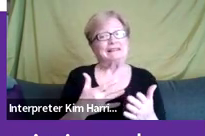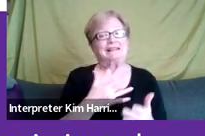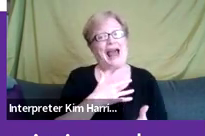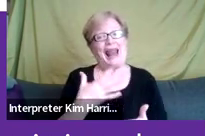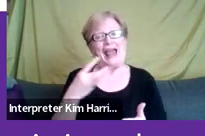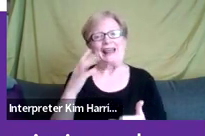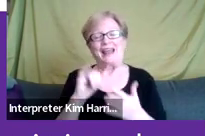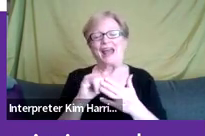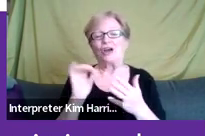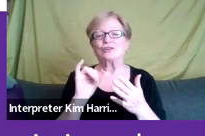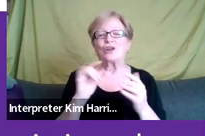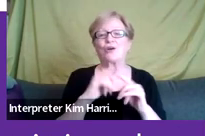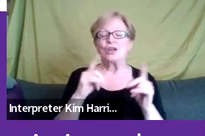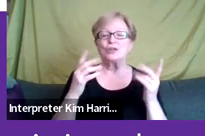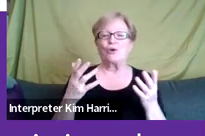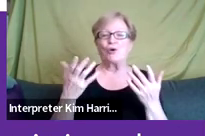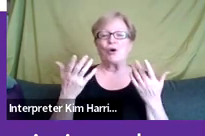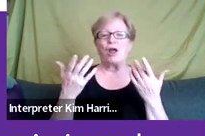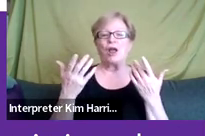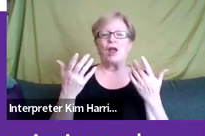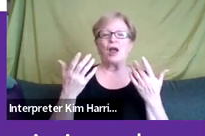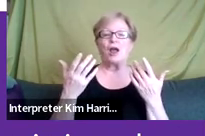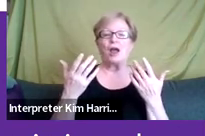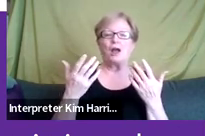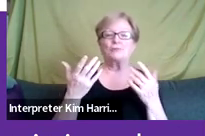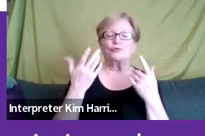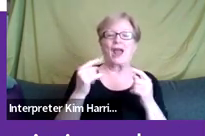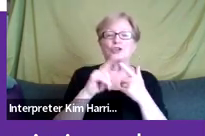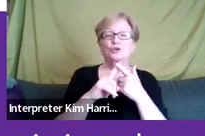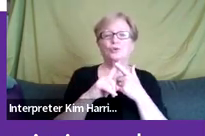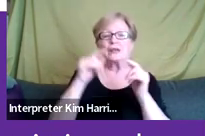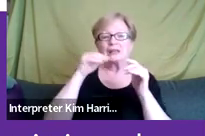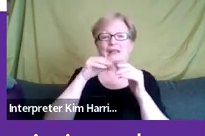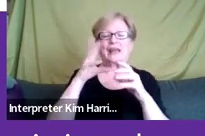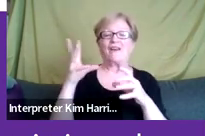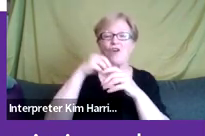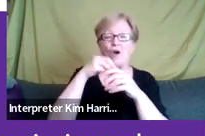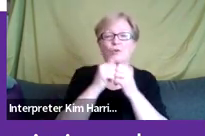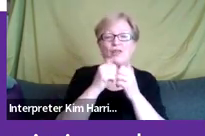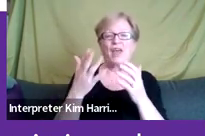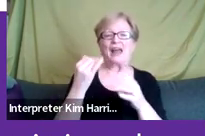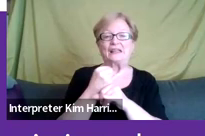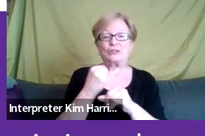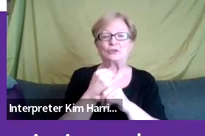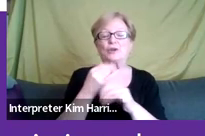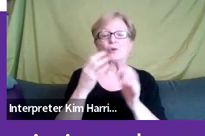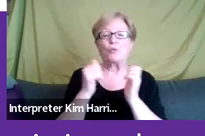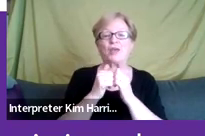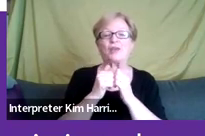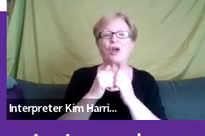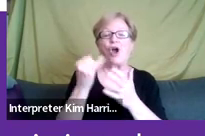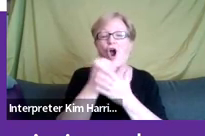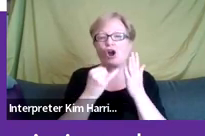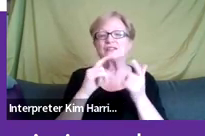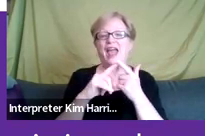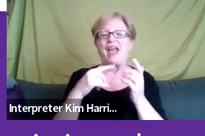when I was trying to break into the industry as far as with arts and film, I